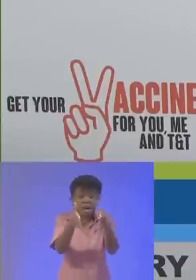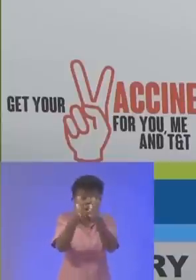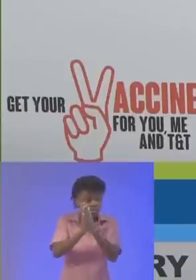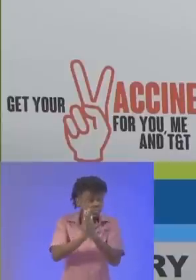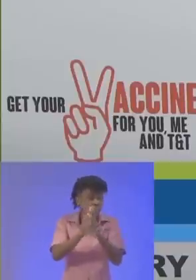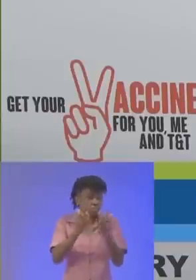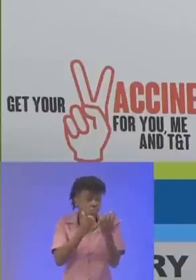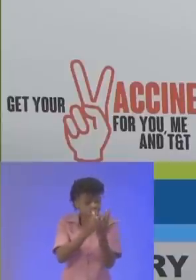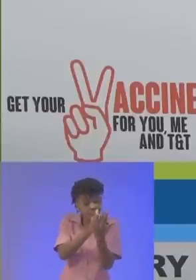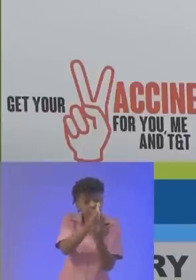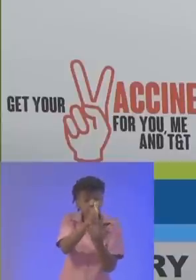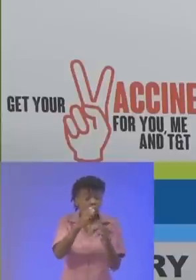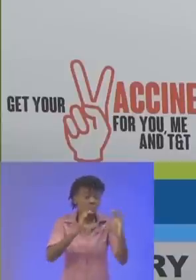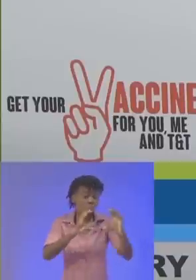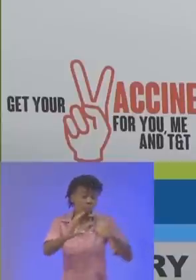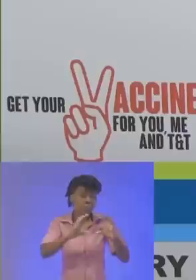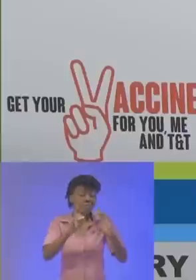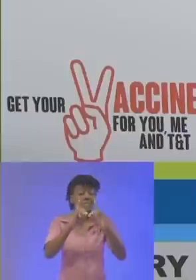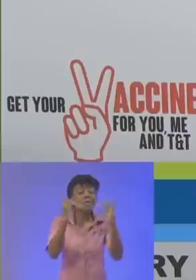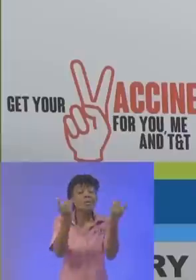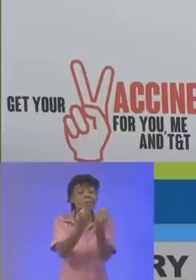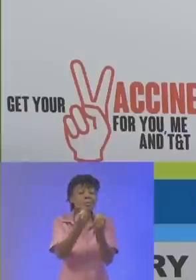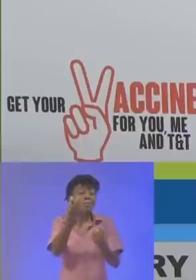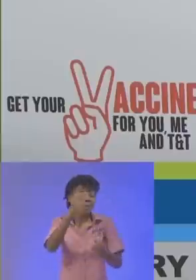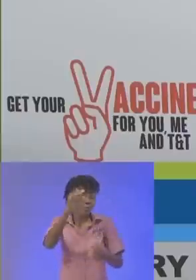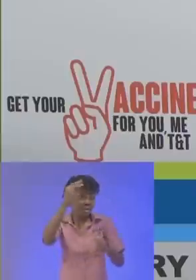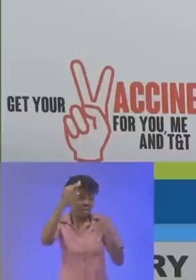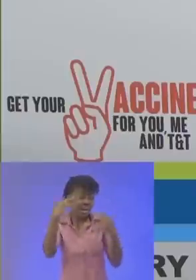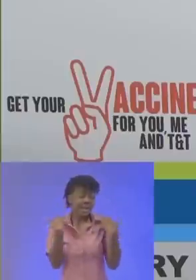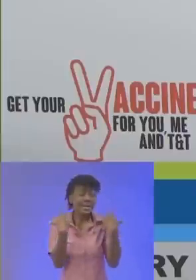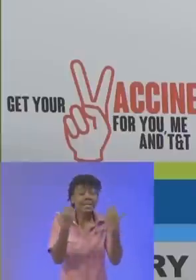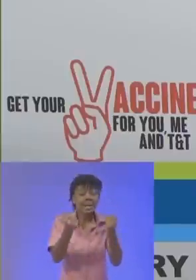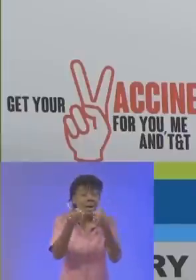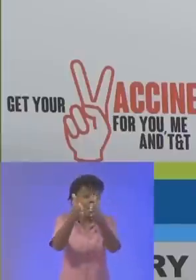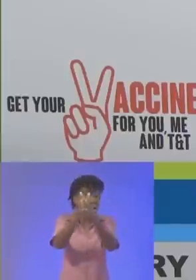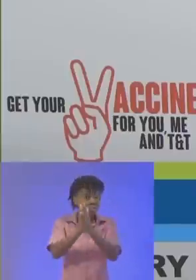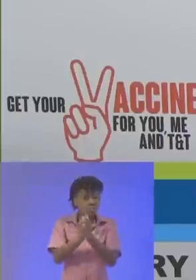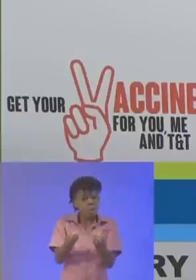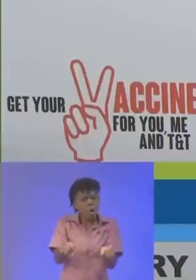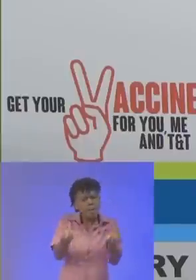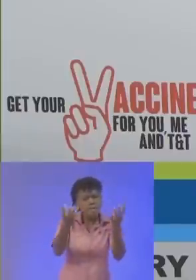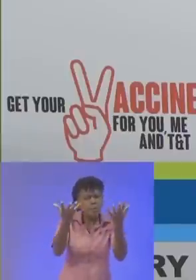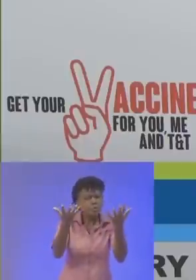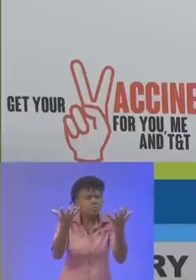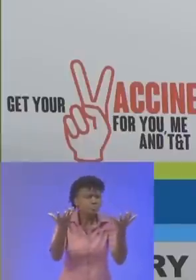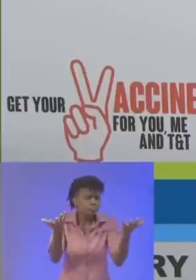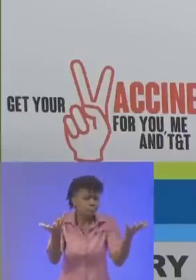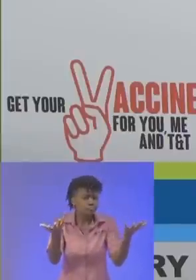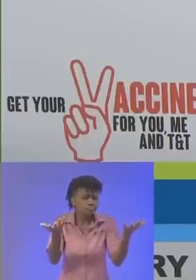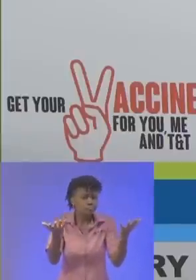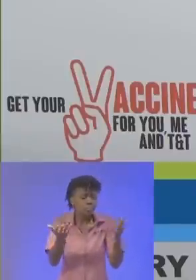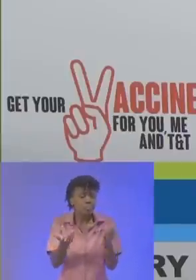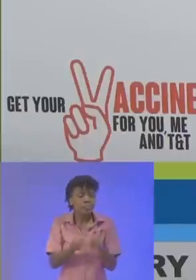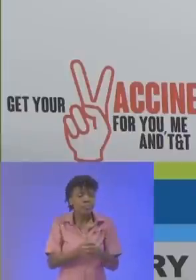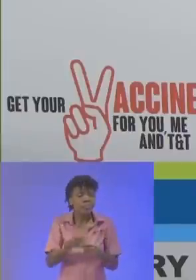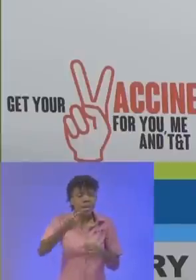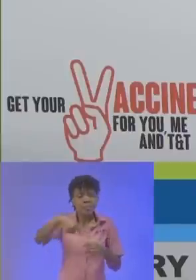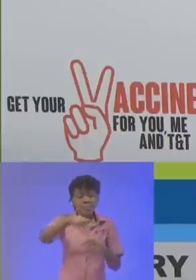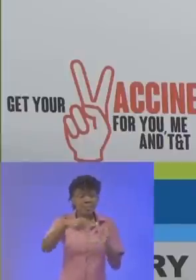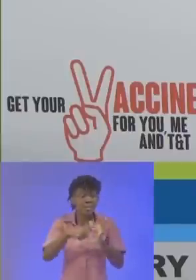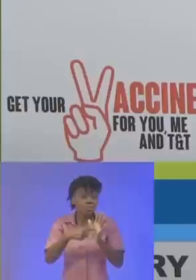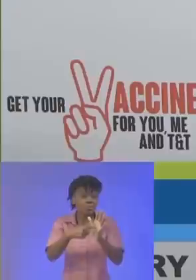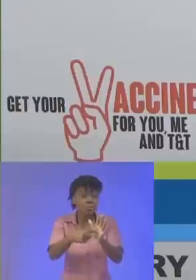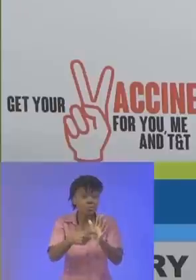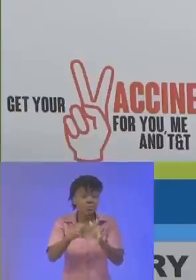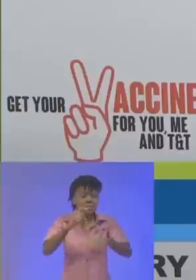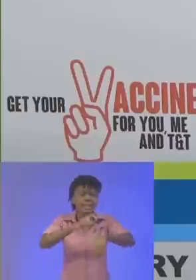department of the Ministry of Health, indicating the actual time interval that you would require this information